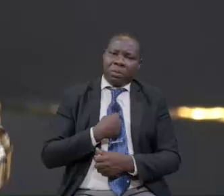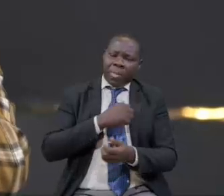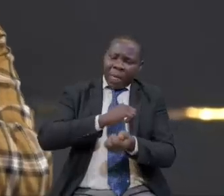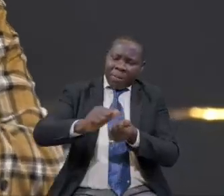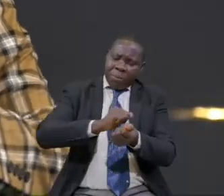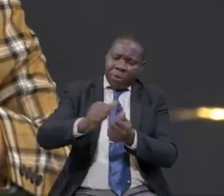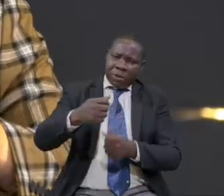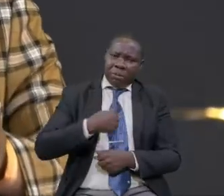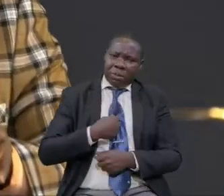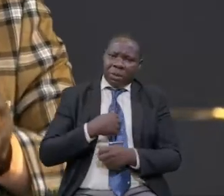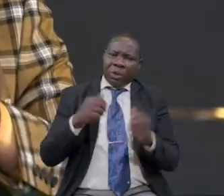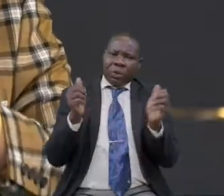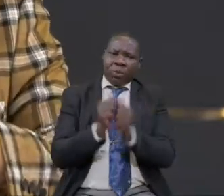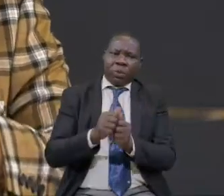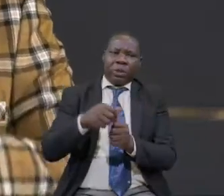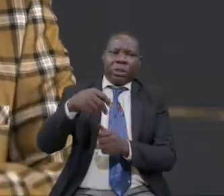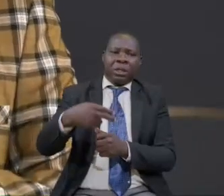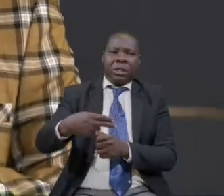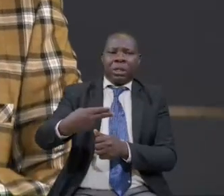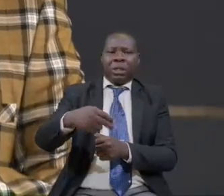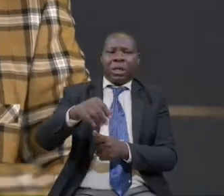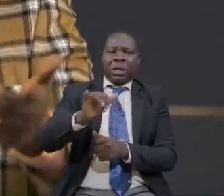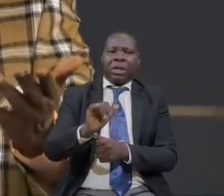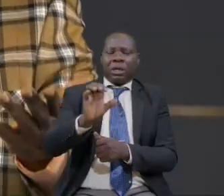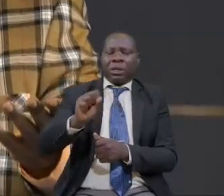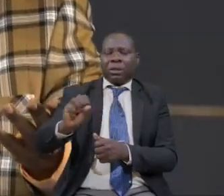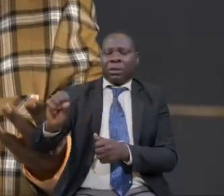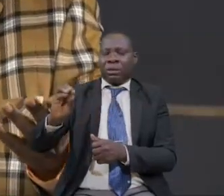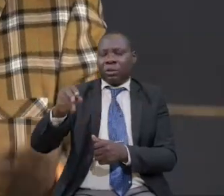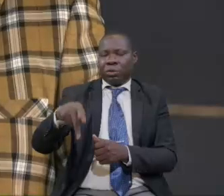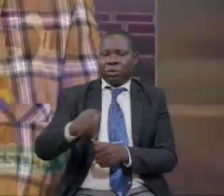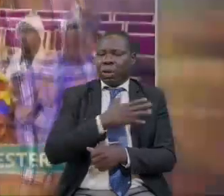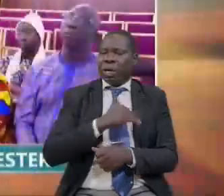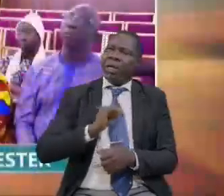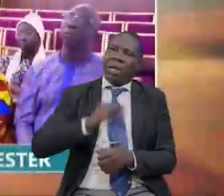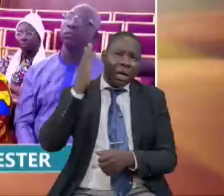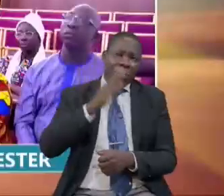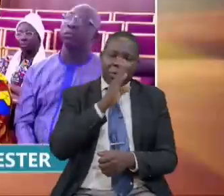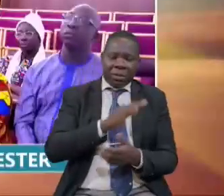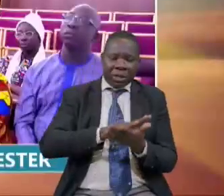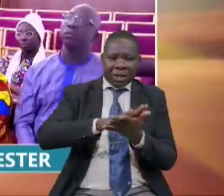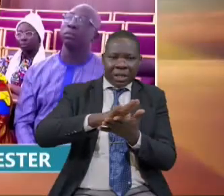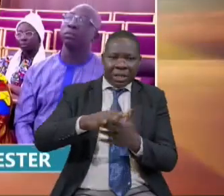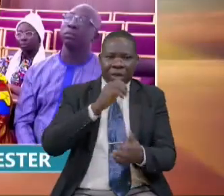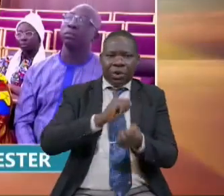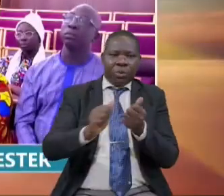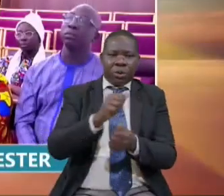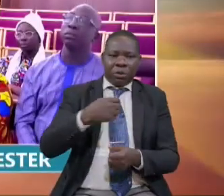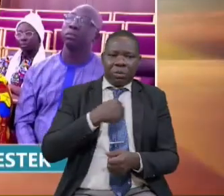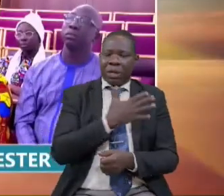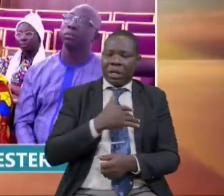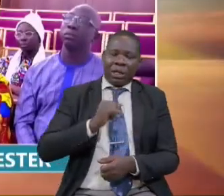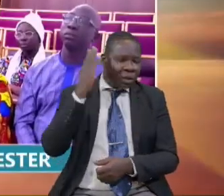with hyssop, and I shall be clean. Wash me, and I shall be whiter. Look at